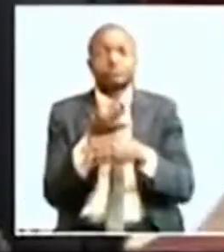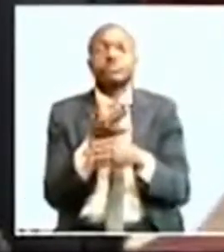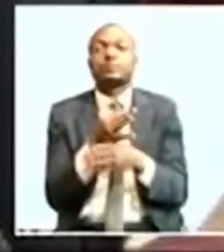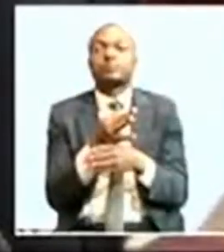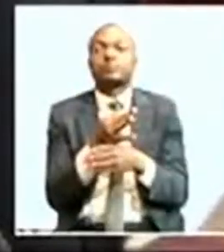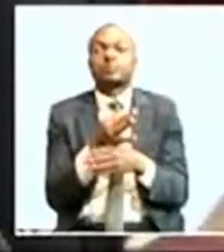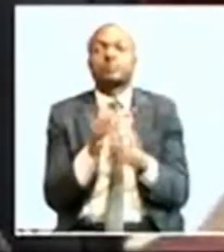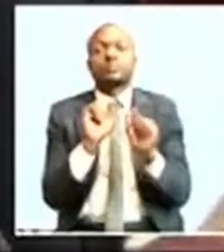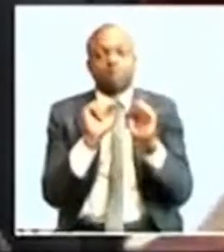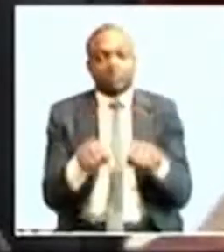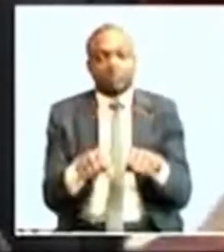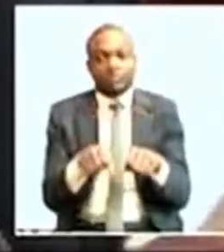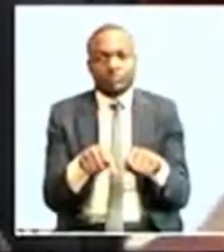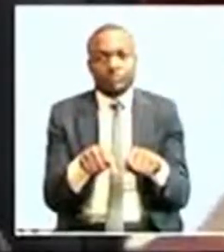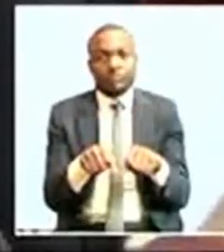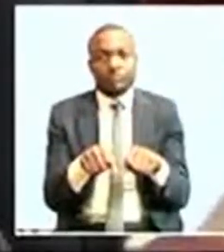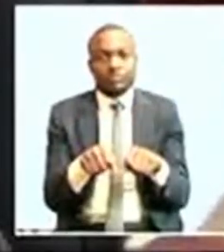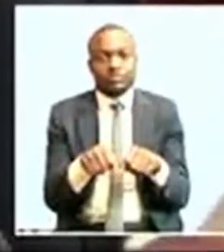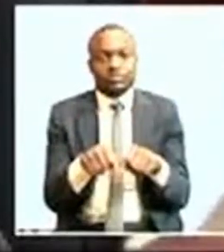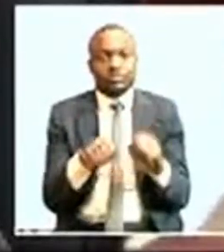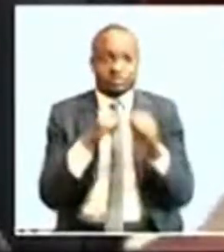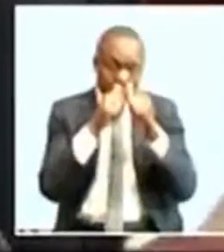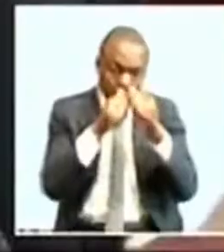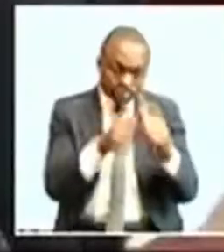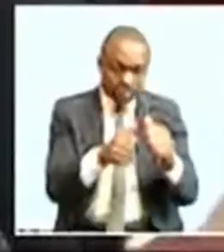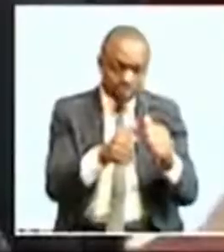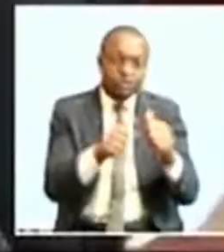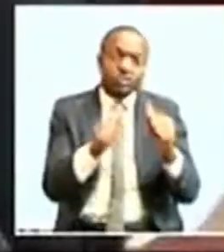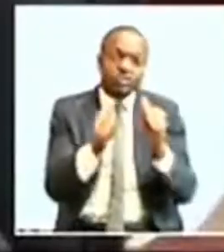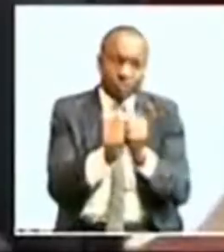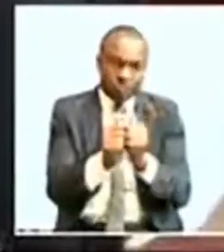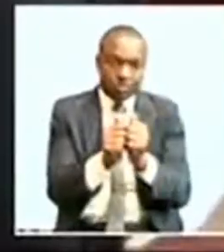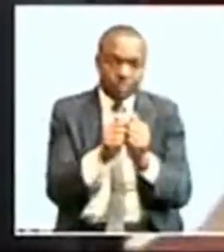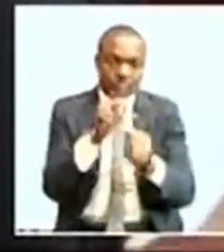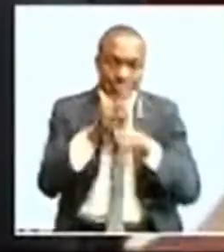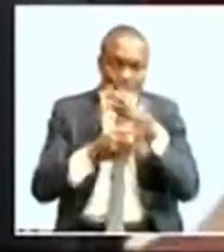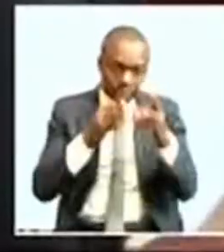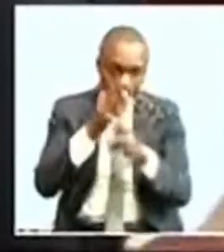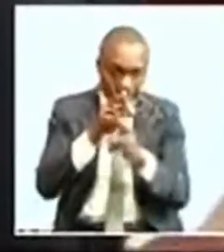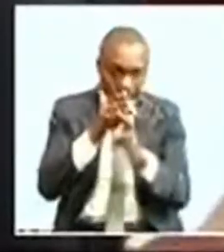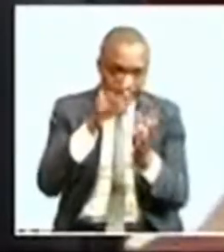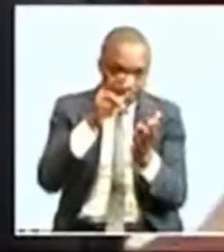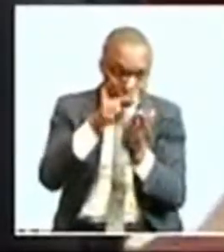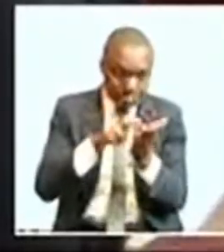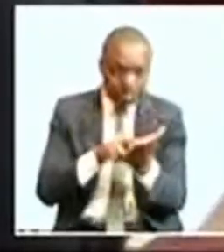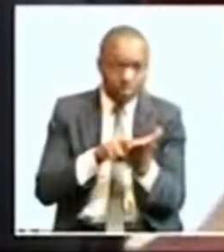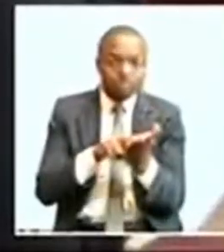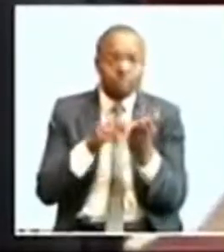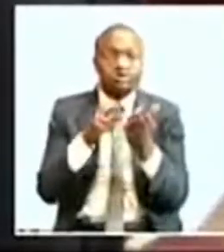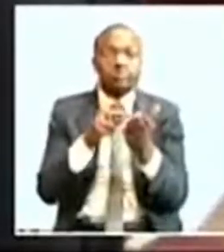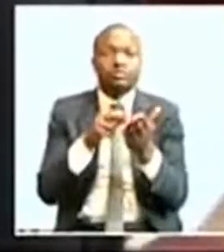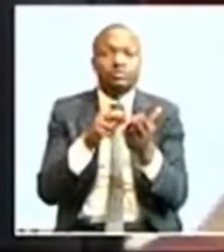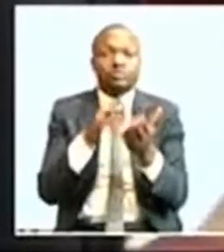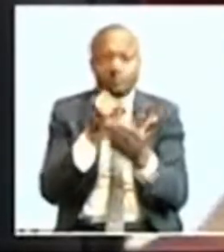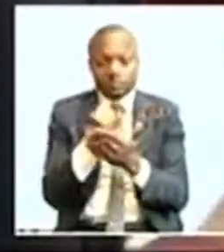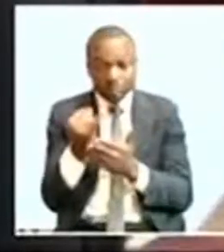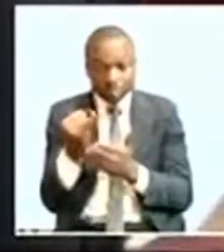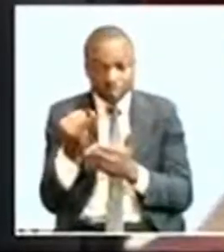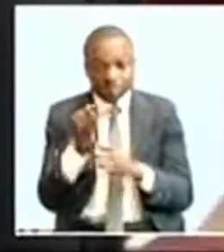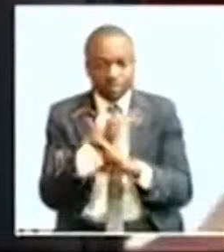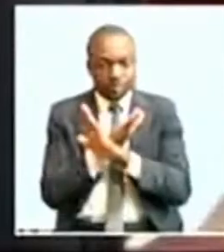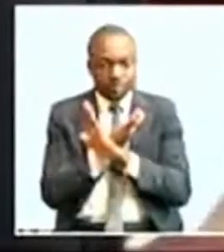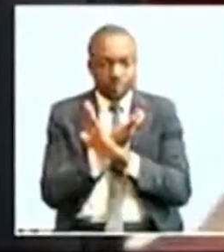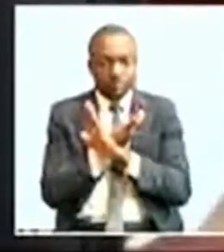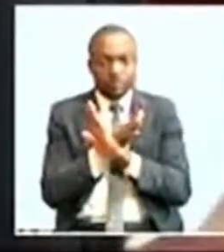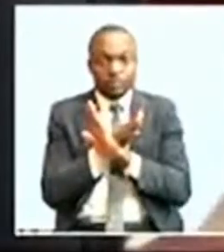we may be necessitated to comply with emerging global rules. The key implications for Zambia include